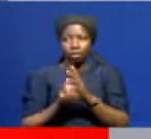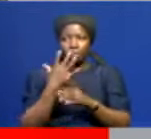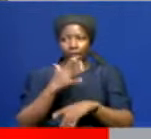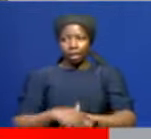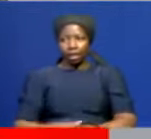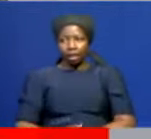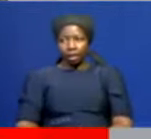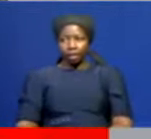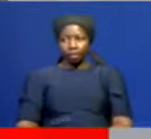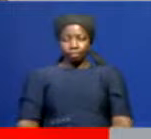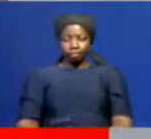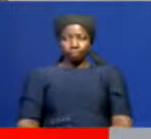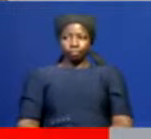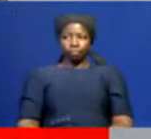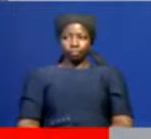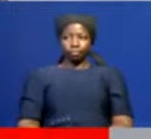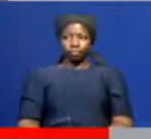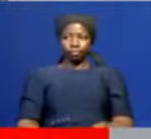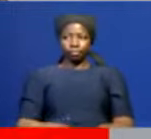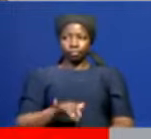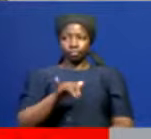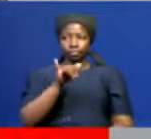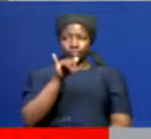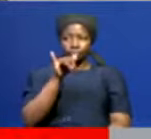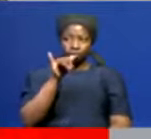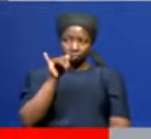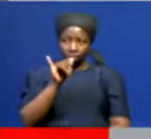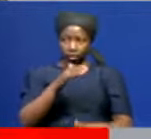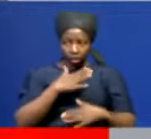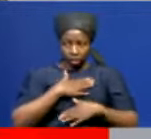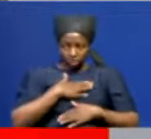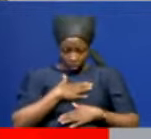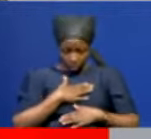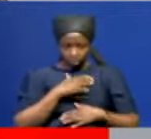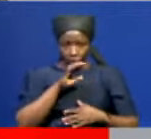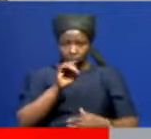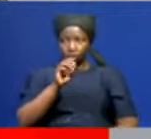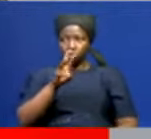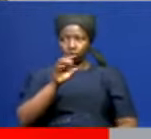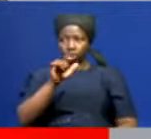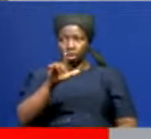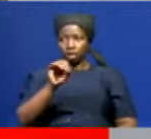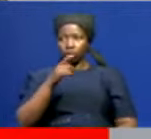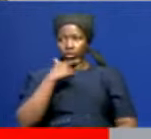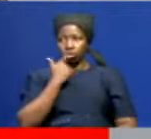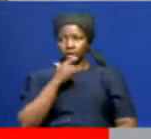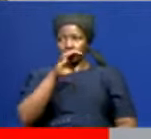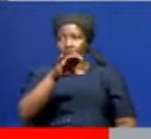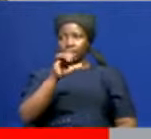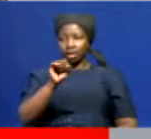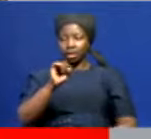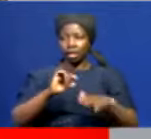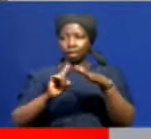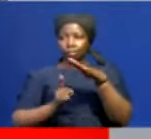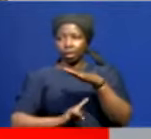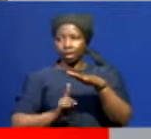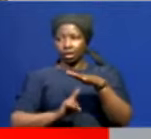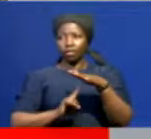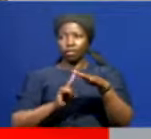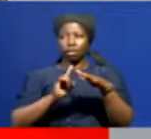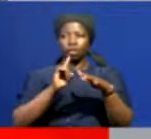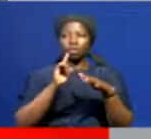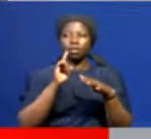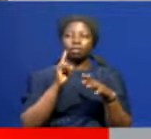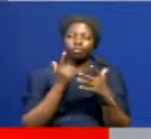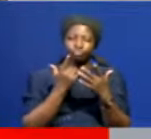And that is the Honorable Eliud Owalo, who is the Cabinet Secretary, the Ministry of Information, Communications and the